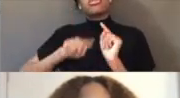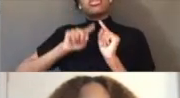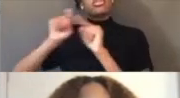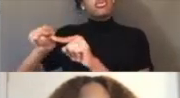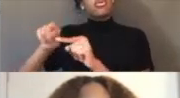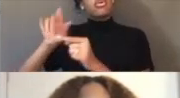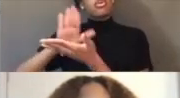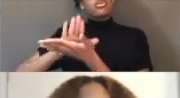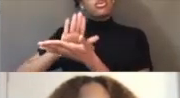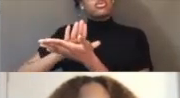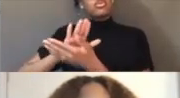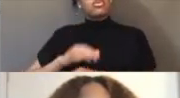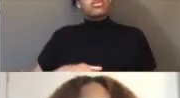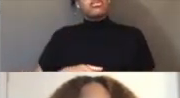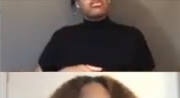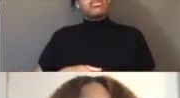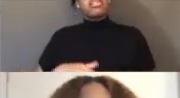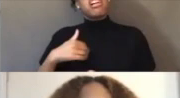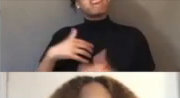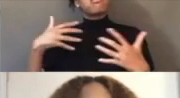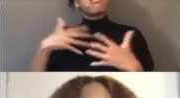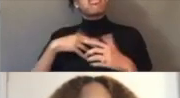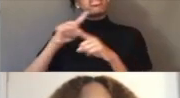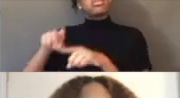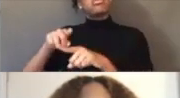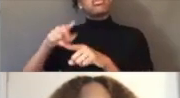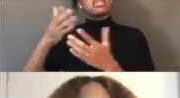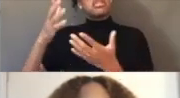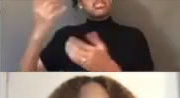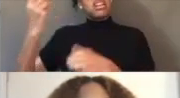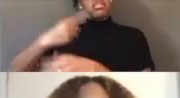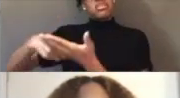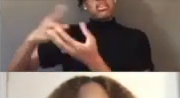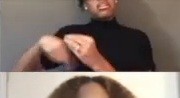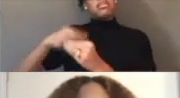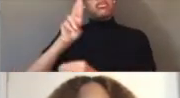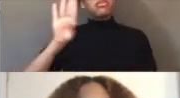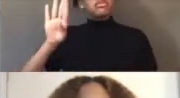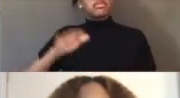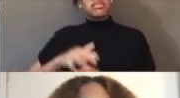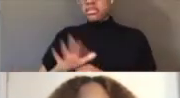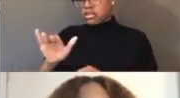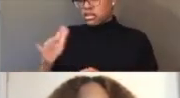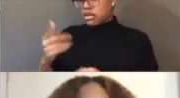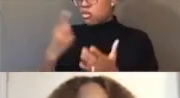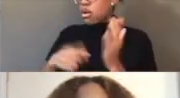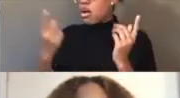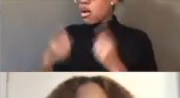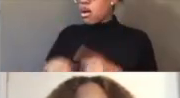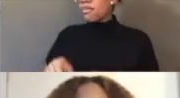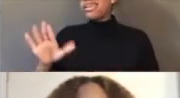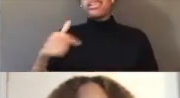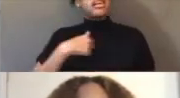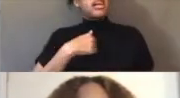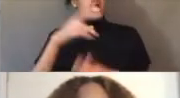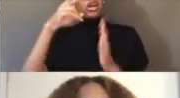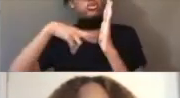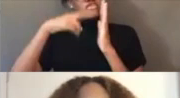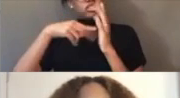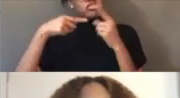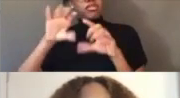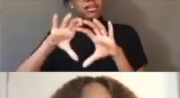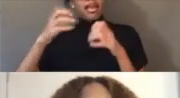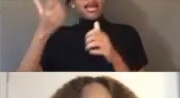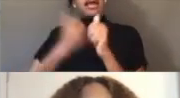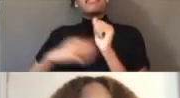when we read it because I'm the only black kid in my class. Oh, sweetie, I'm so sorry. What did the teacher do?